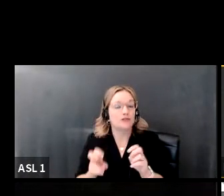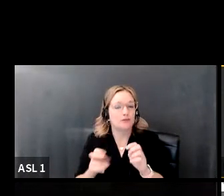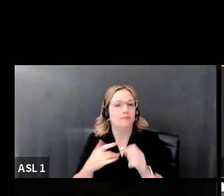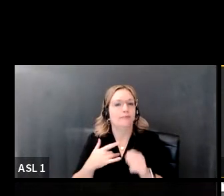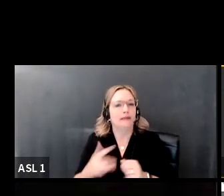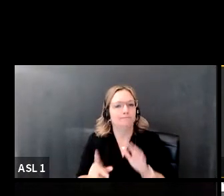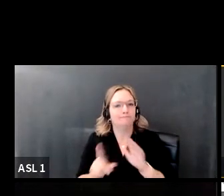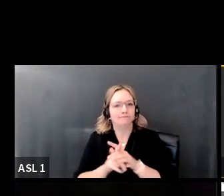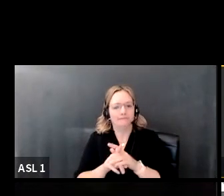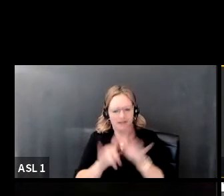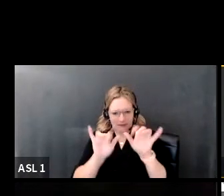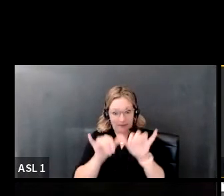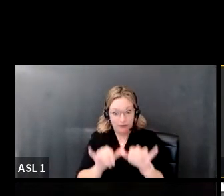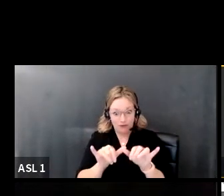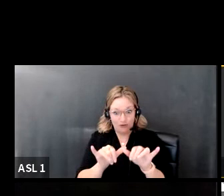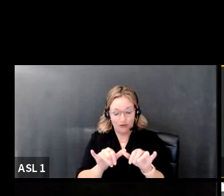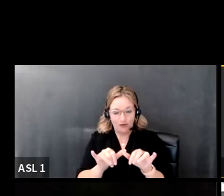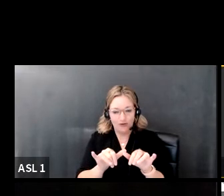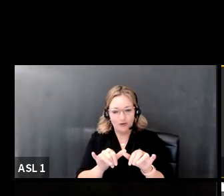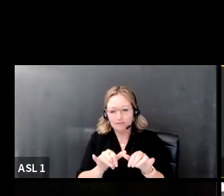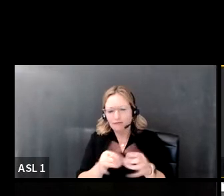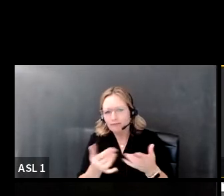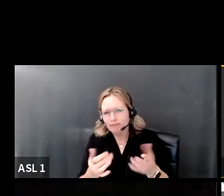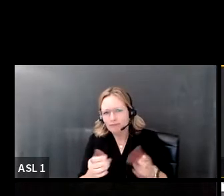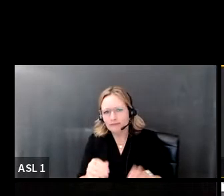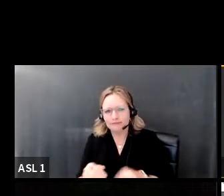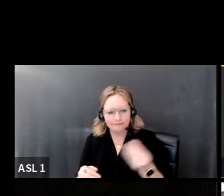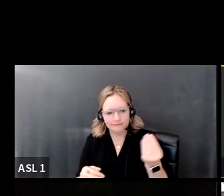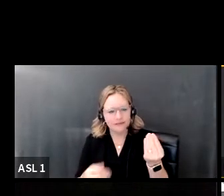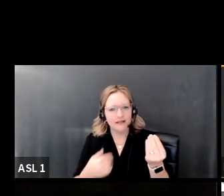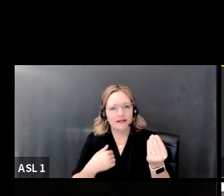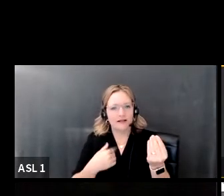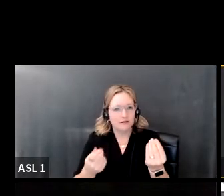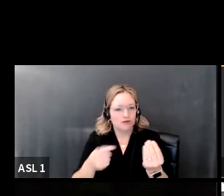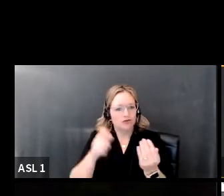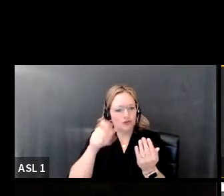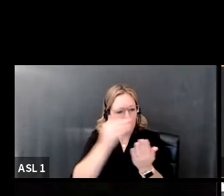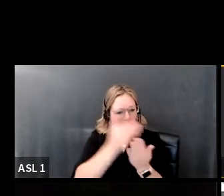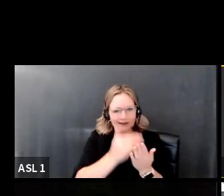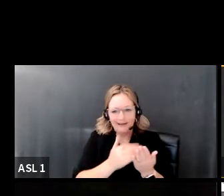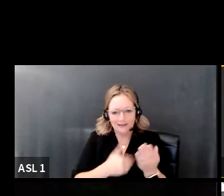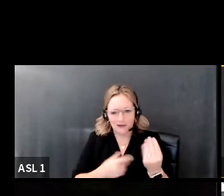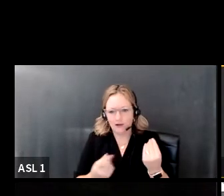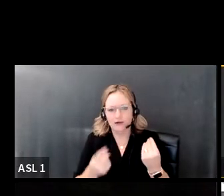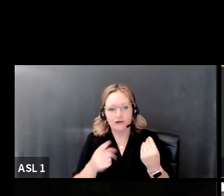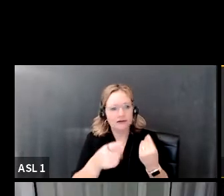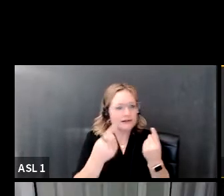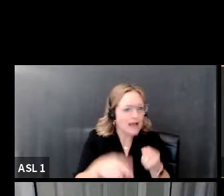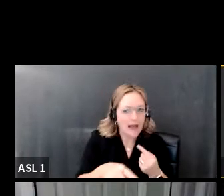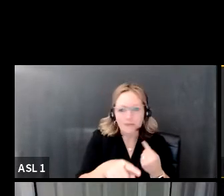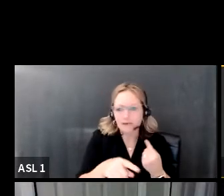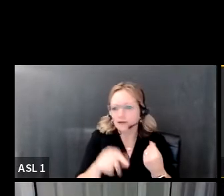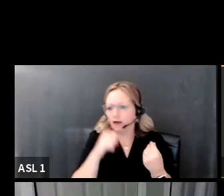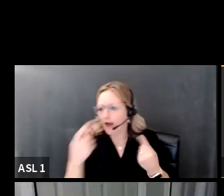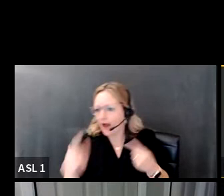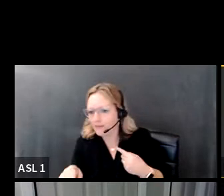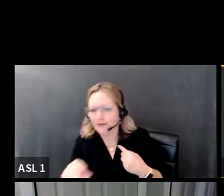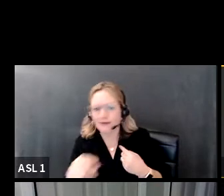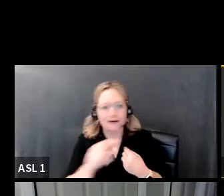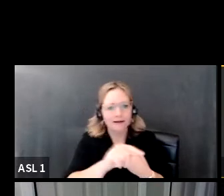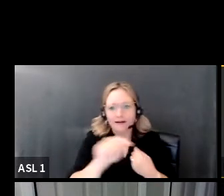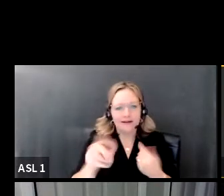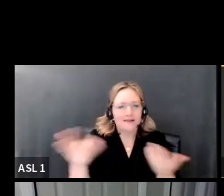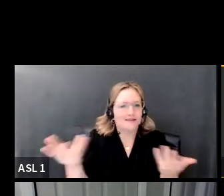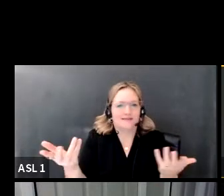measurement piece is how do you establish sometimes that something's not happening this is what happens the old thing they chose and why they disappeared how do you